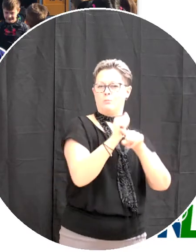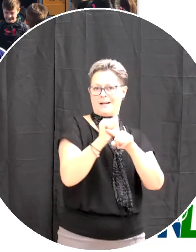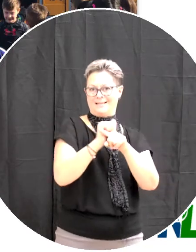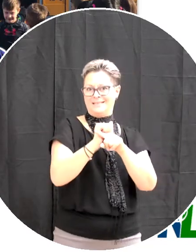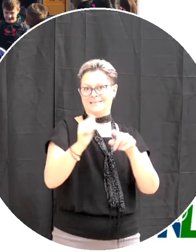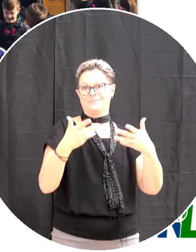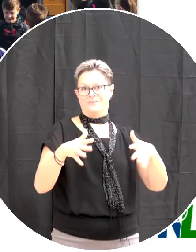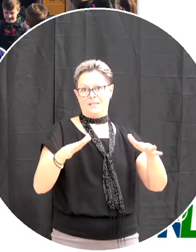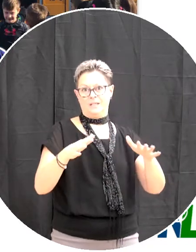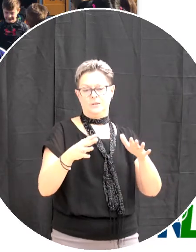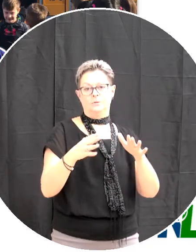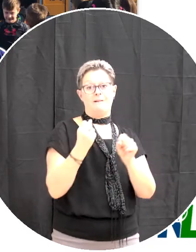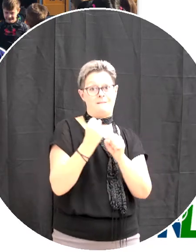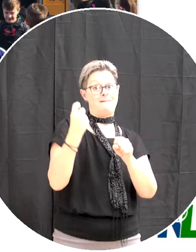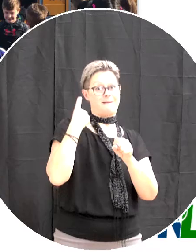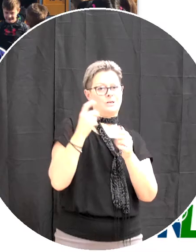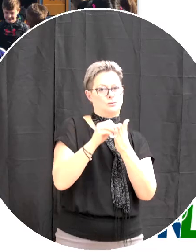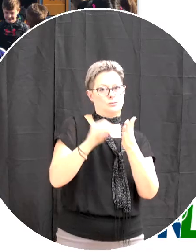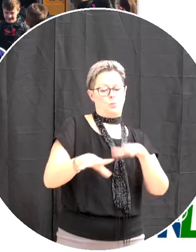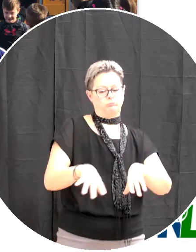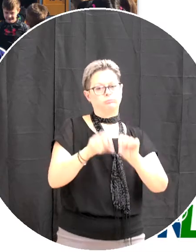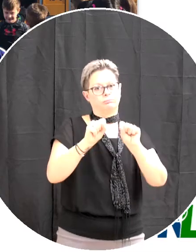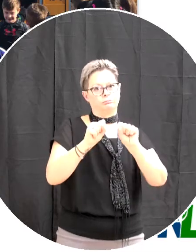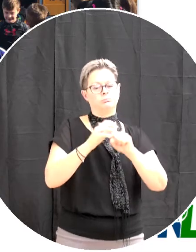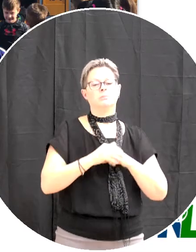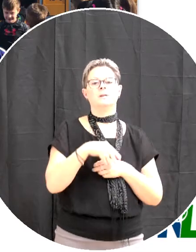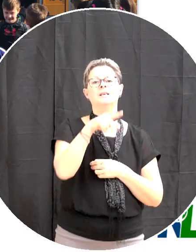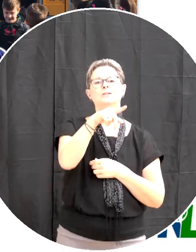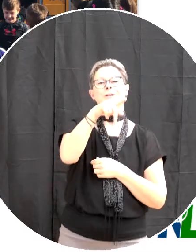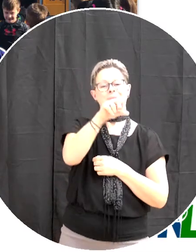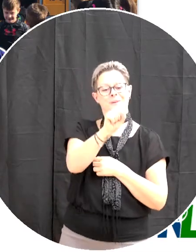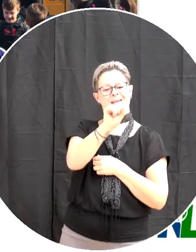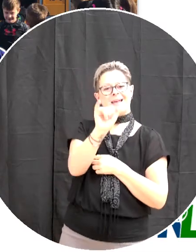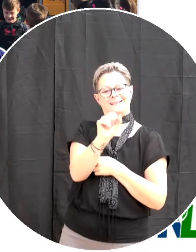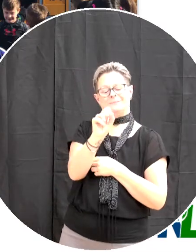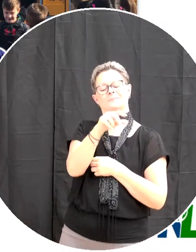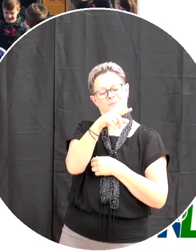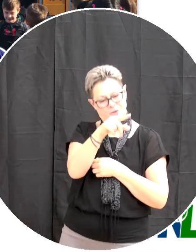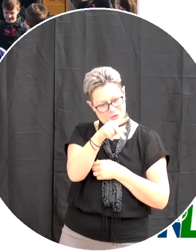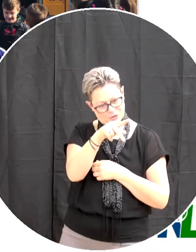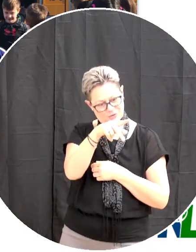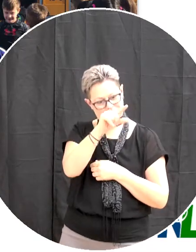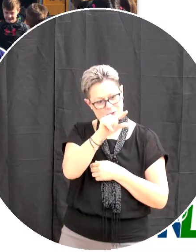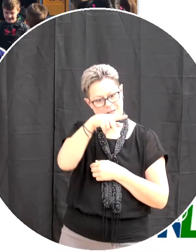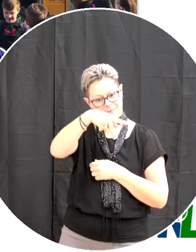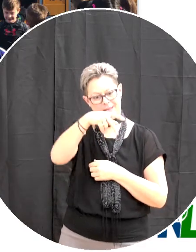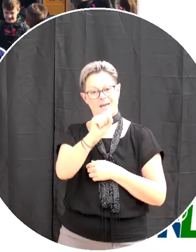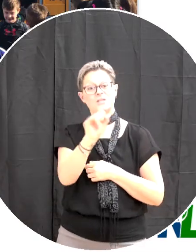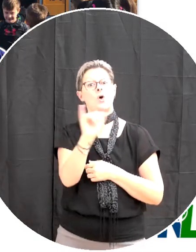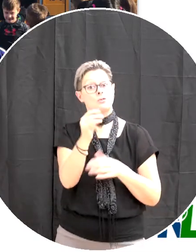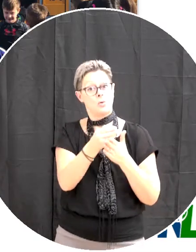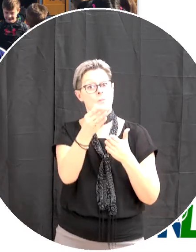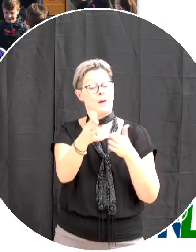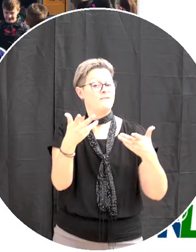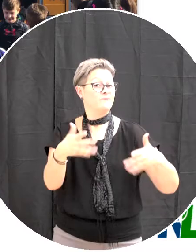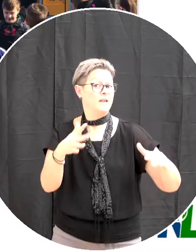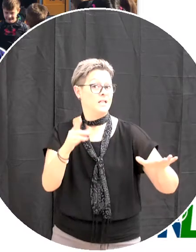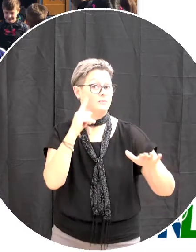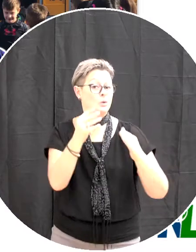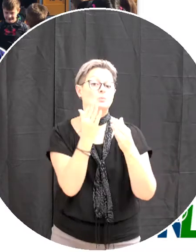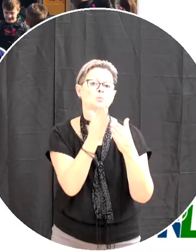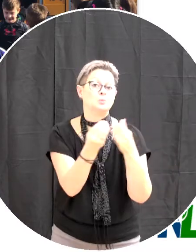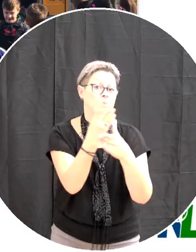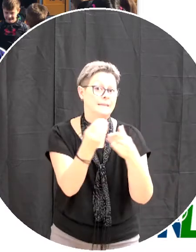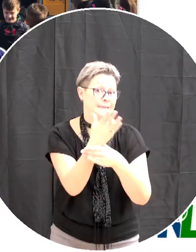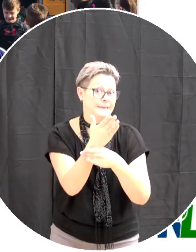in the last school year. GPS as well. GPS has been purchased for the spring of this year and